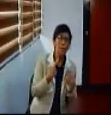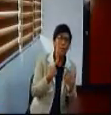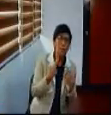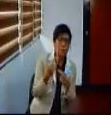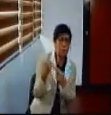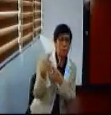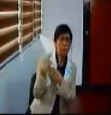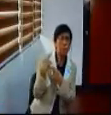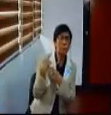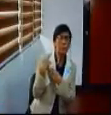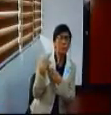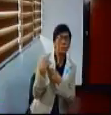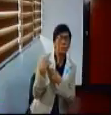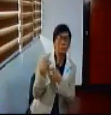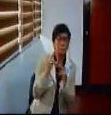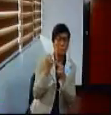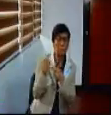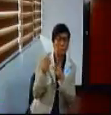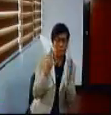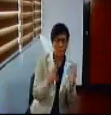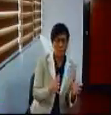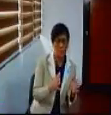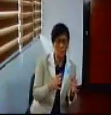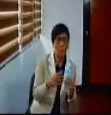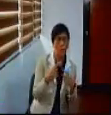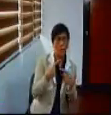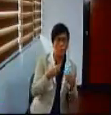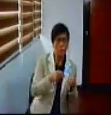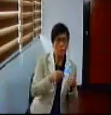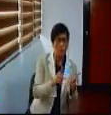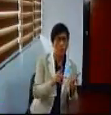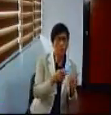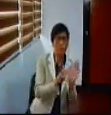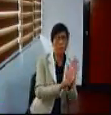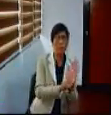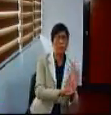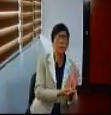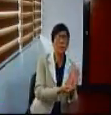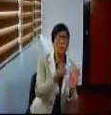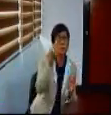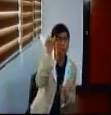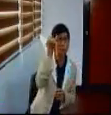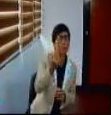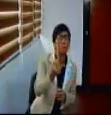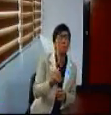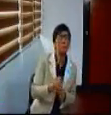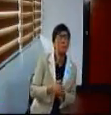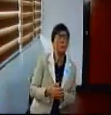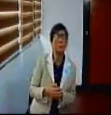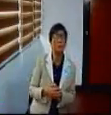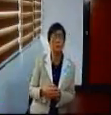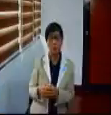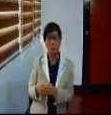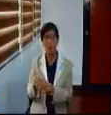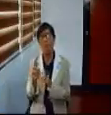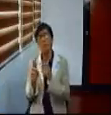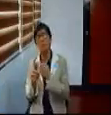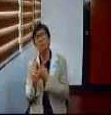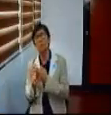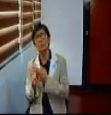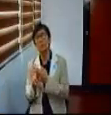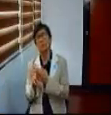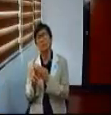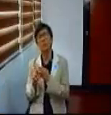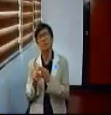responsibility, the respondent should be given an opportunity to present its side. If the NHRI is looking beyond facts